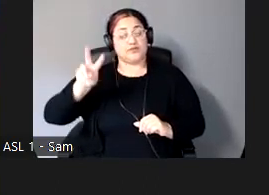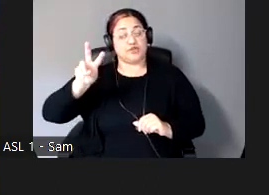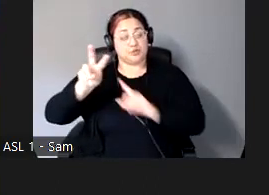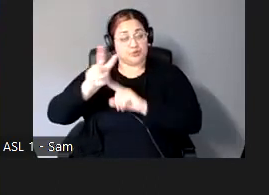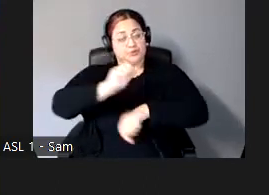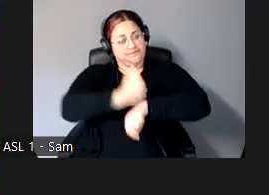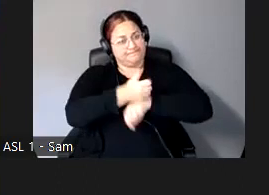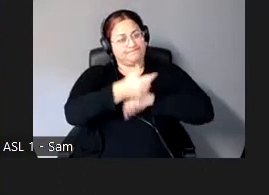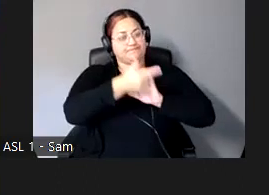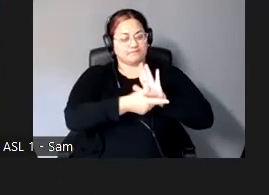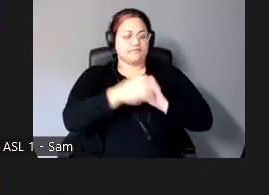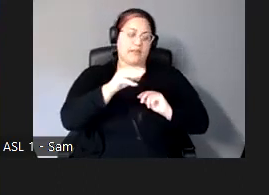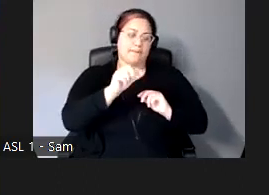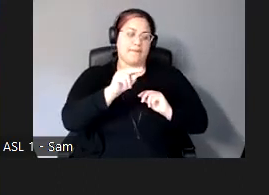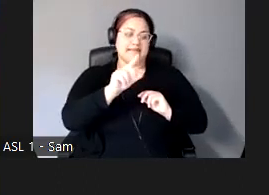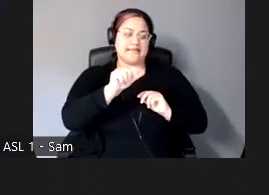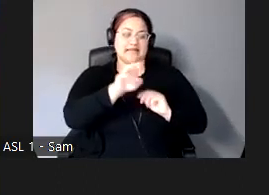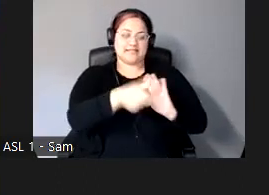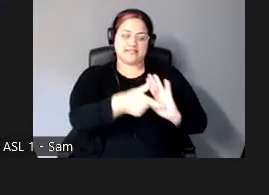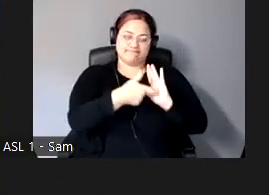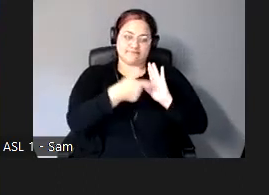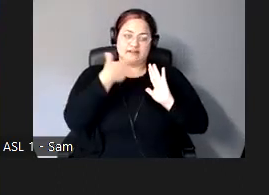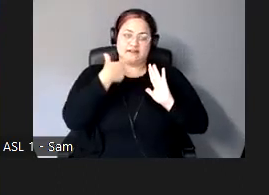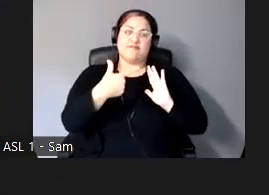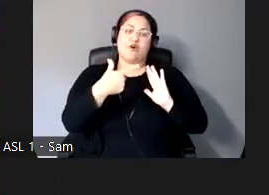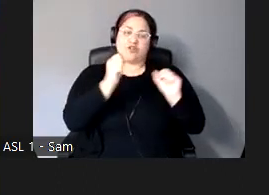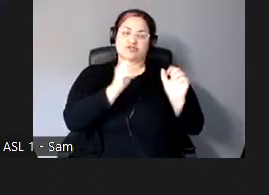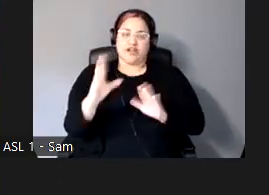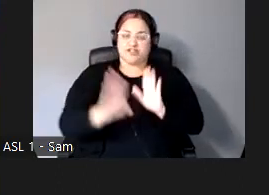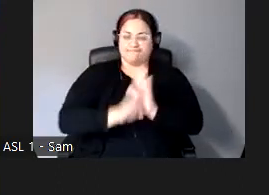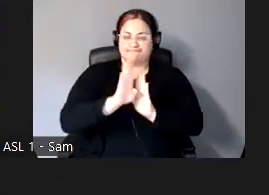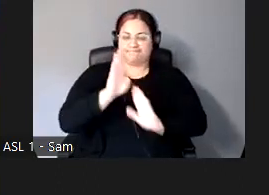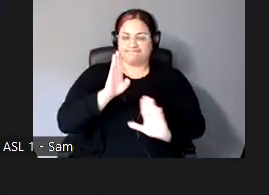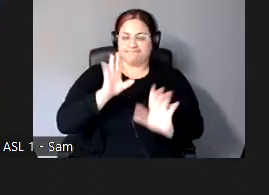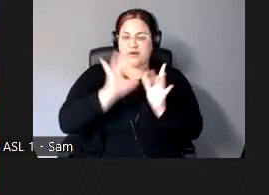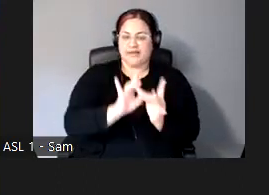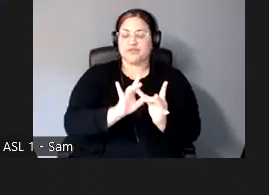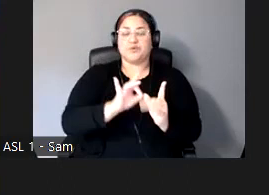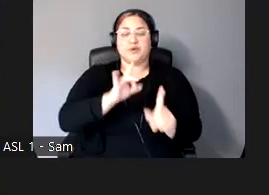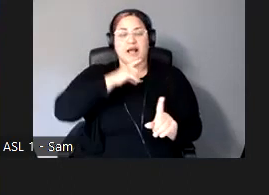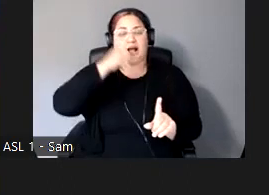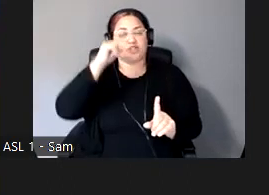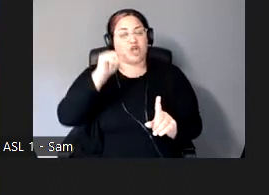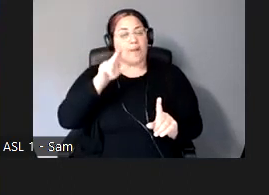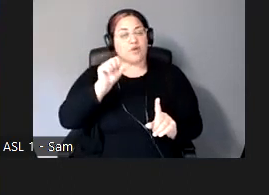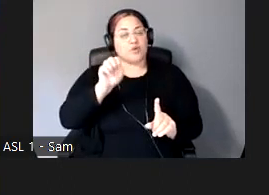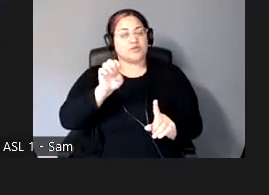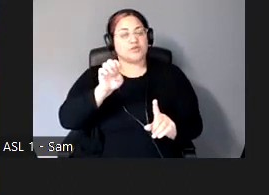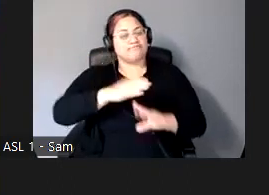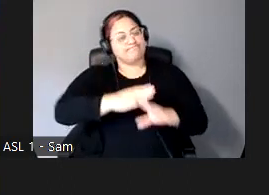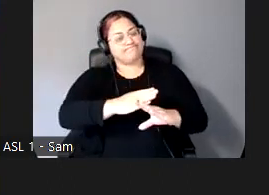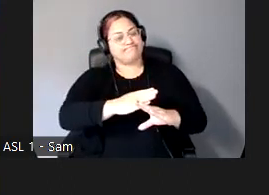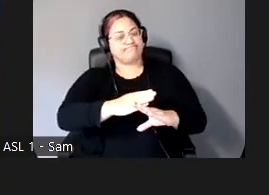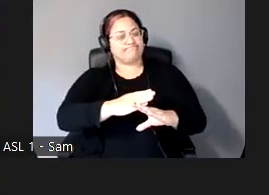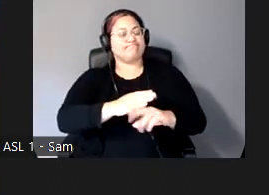today. And our role and focus is, you know, really stopping abuse and restoring respect. And that has been our